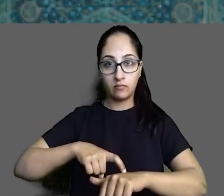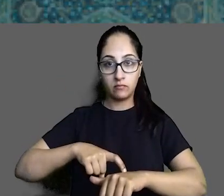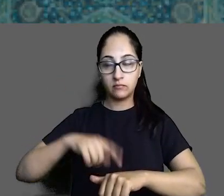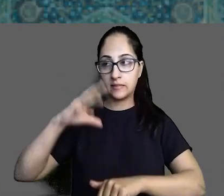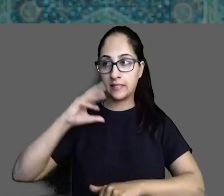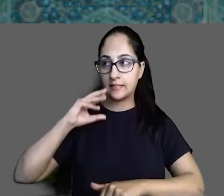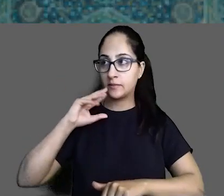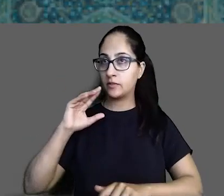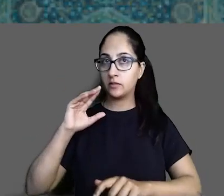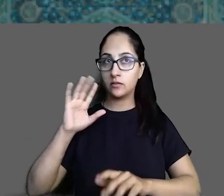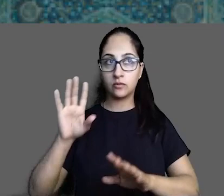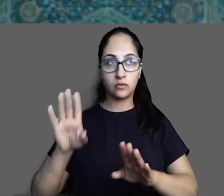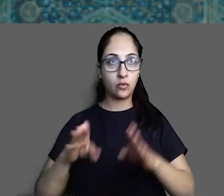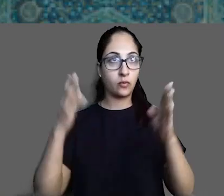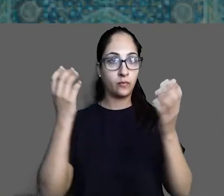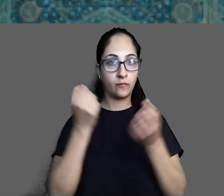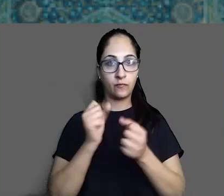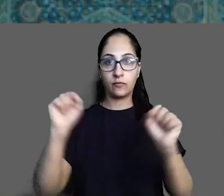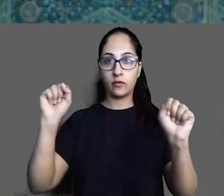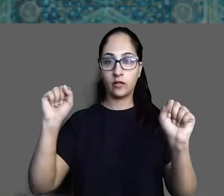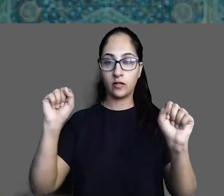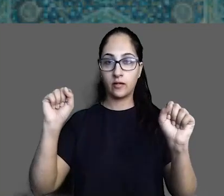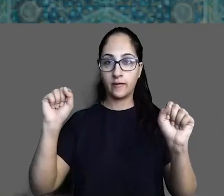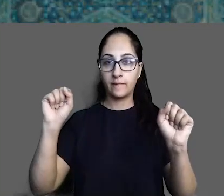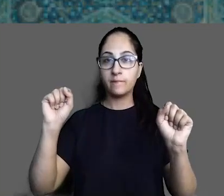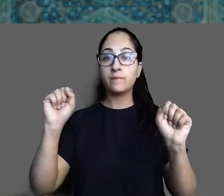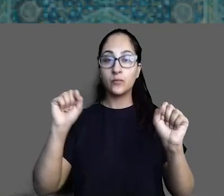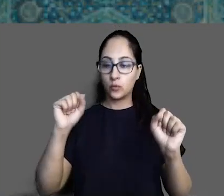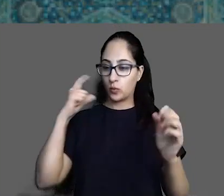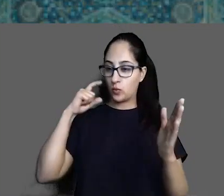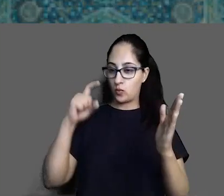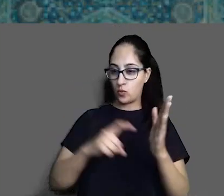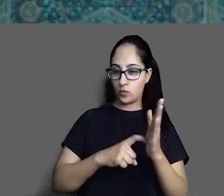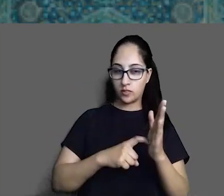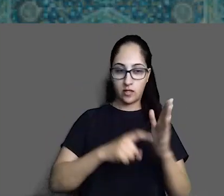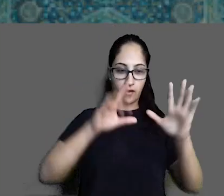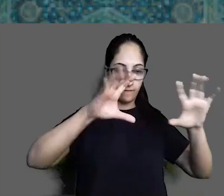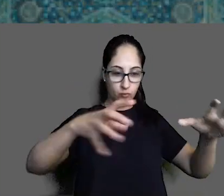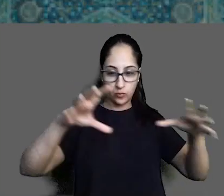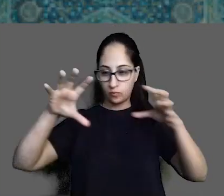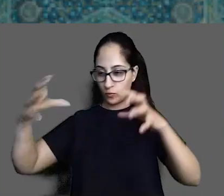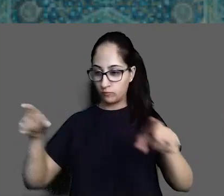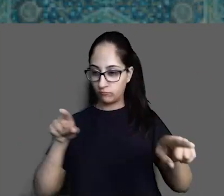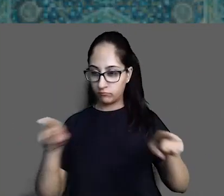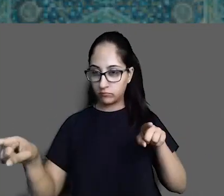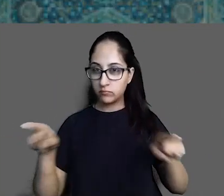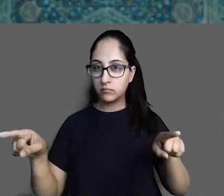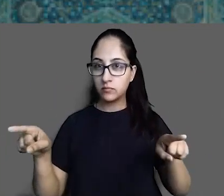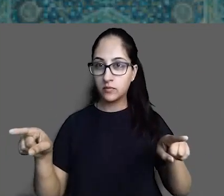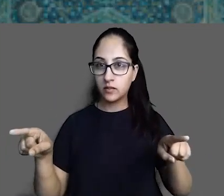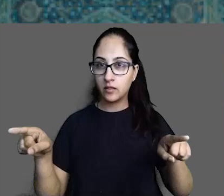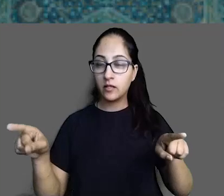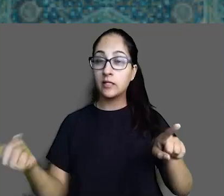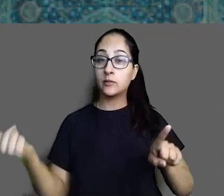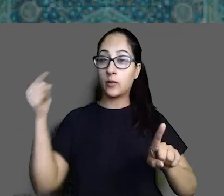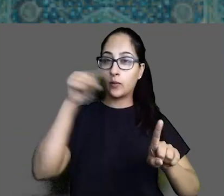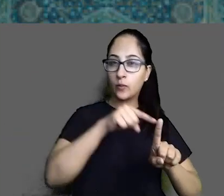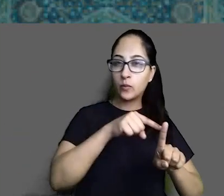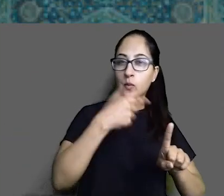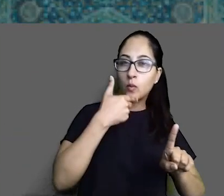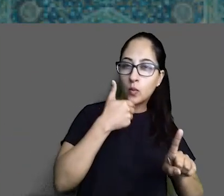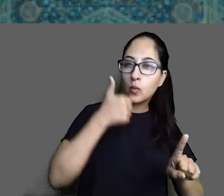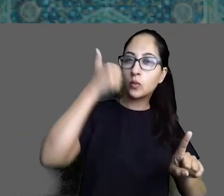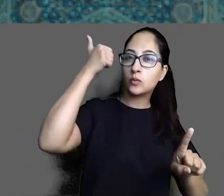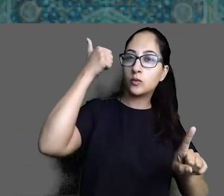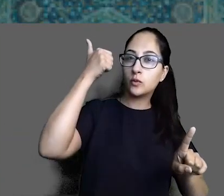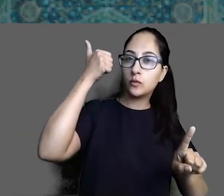connection to their own artistic roots, to their own musical and artistic expression of the land that their grandparents grew up